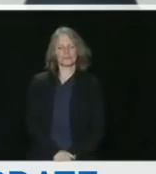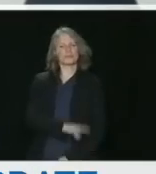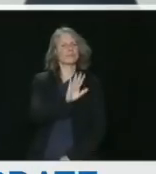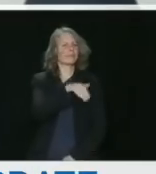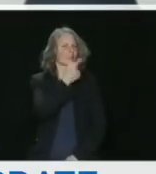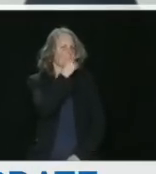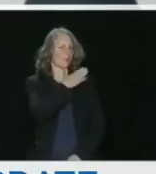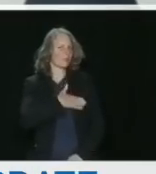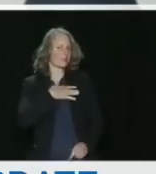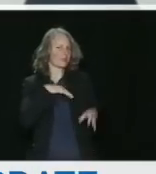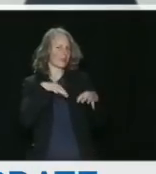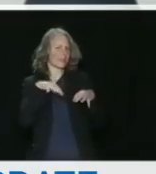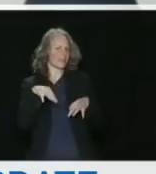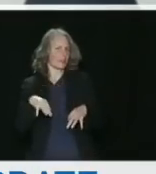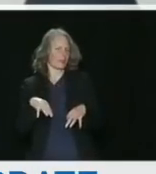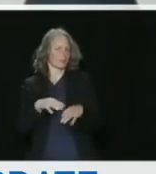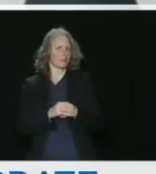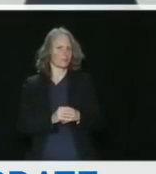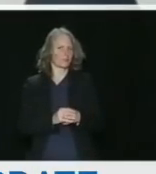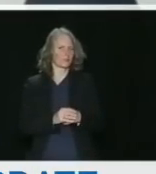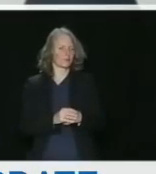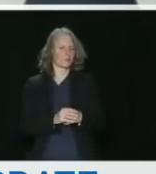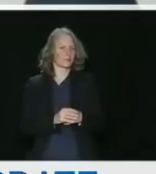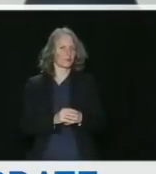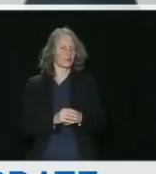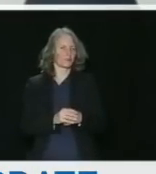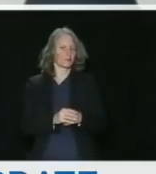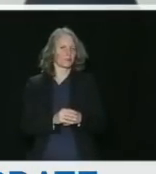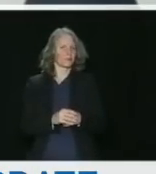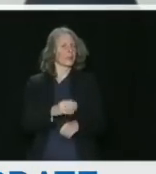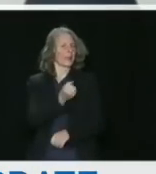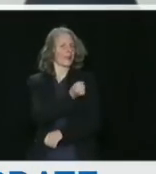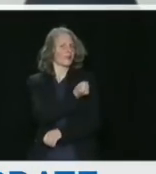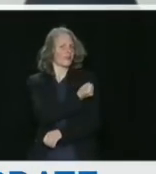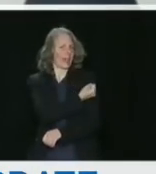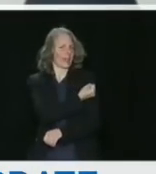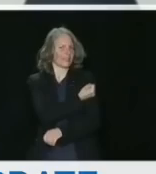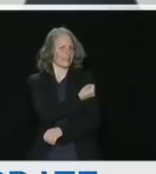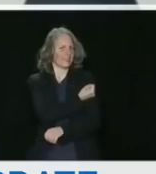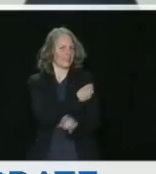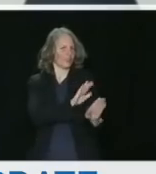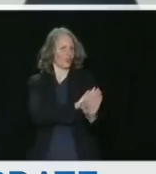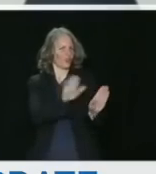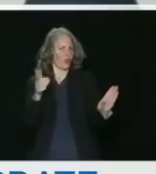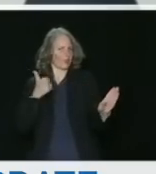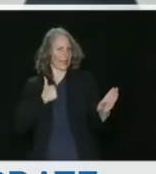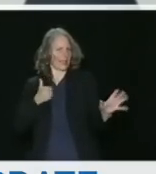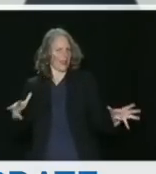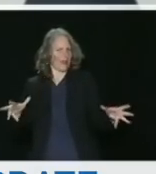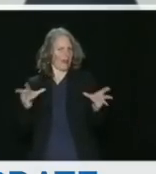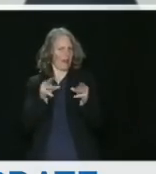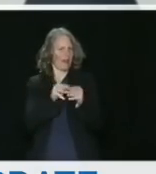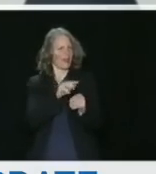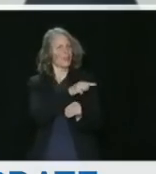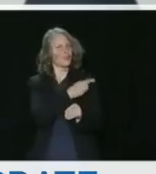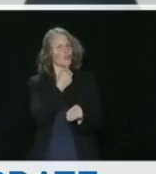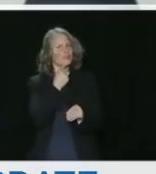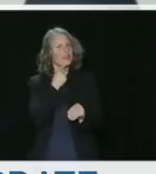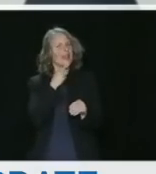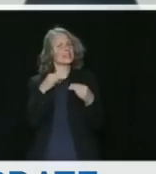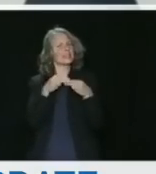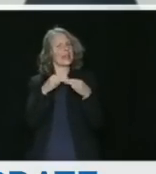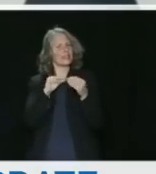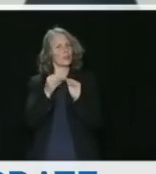just explain a bit more the vaccination coverage that you're expressing on